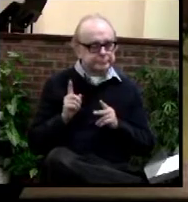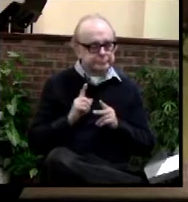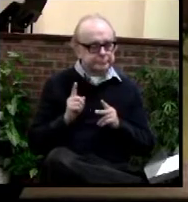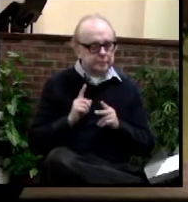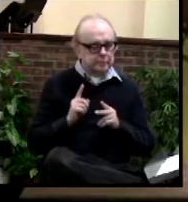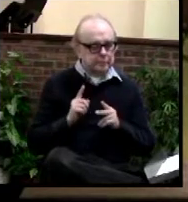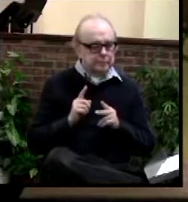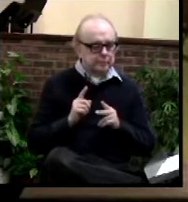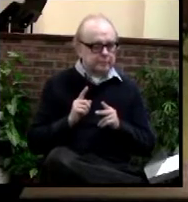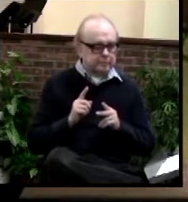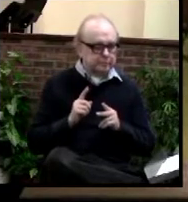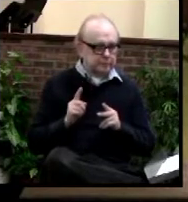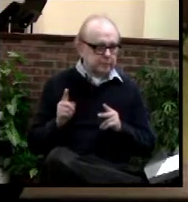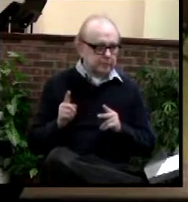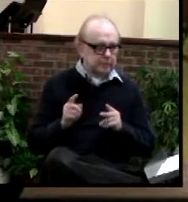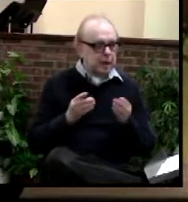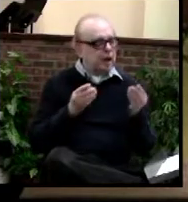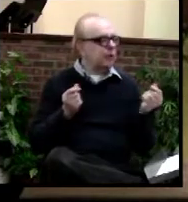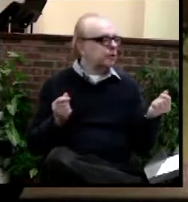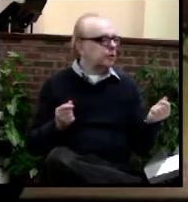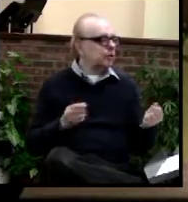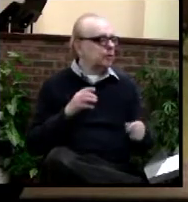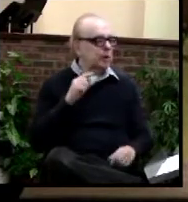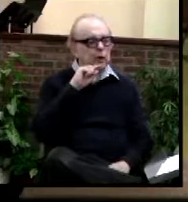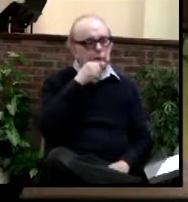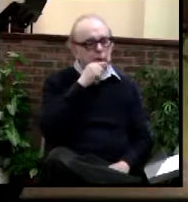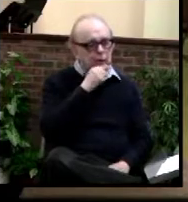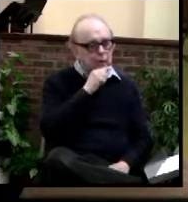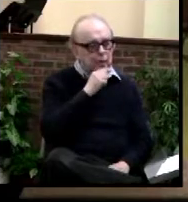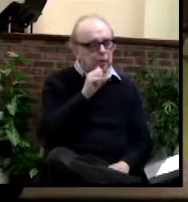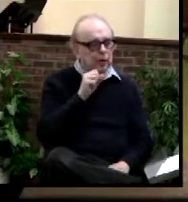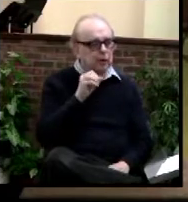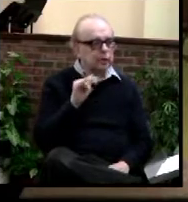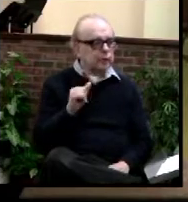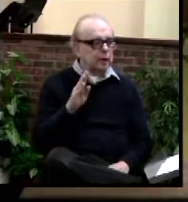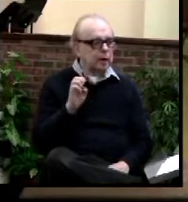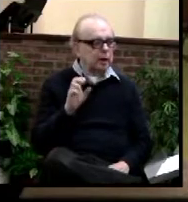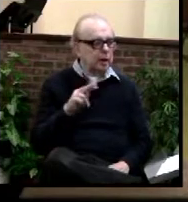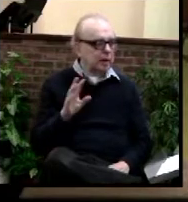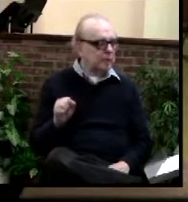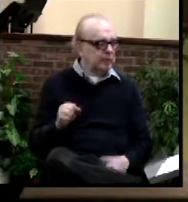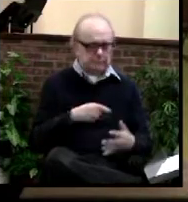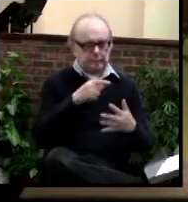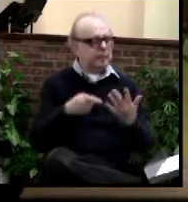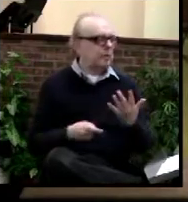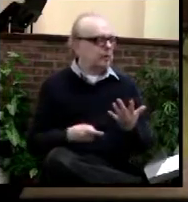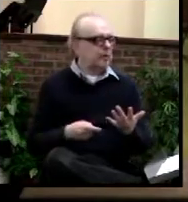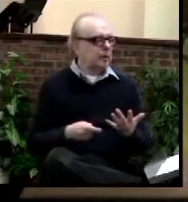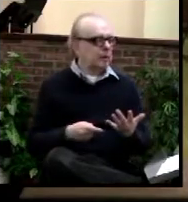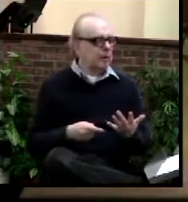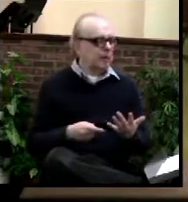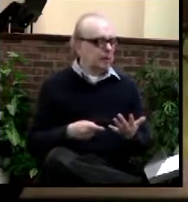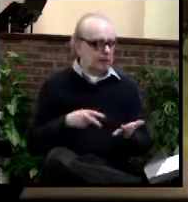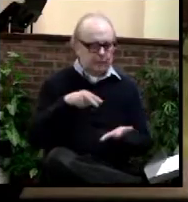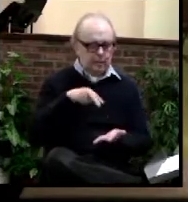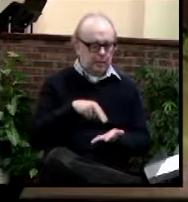they actually have sown corn or soybeans or anything else that they planted. And you can stand